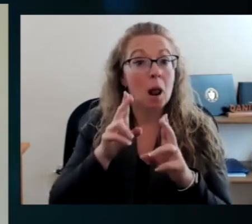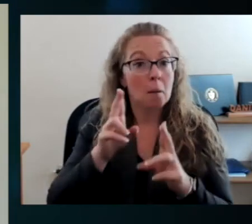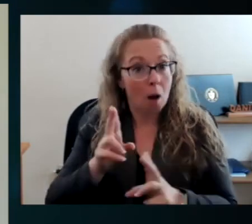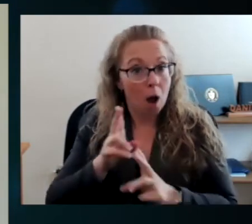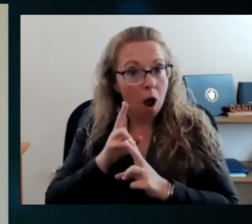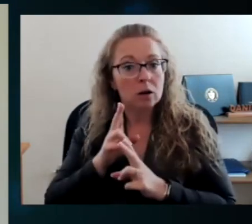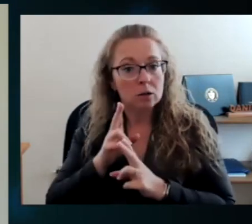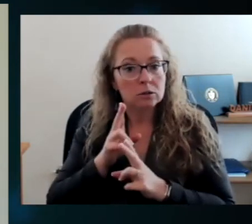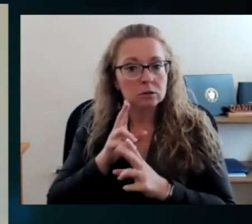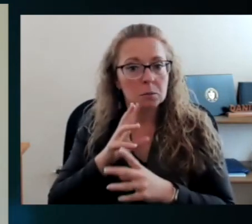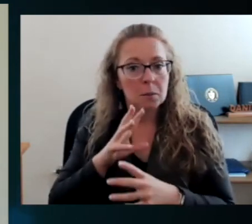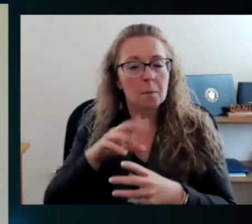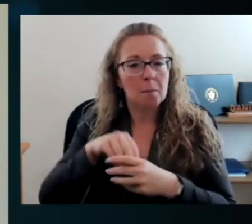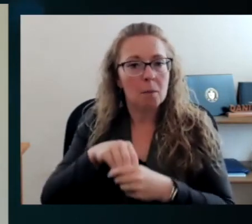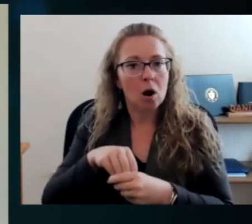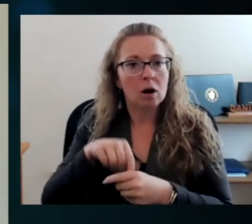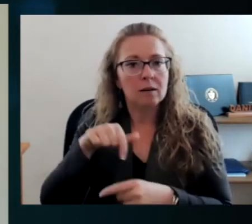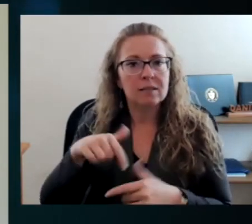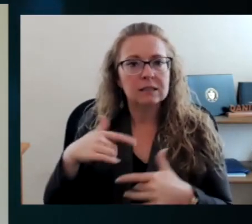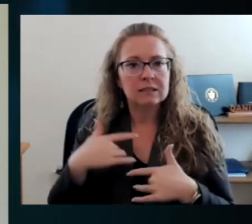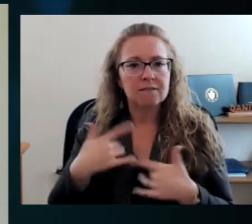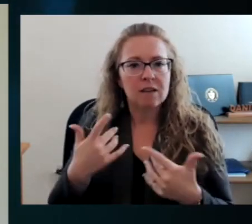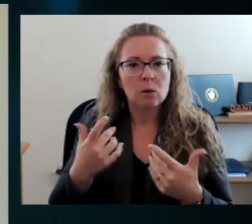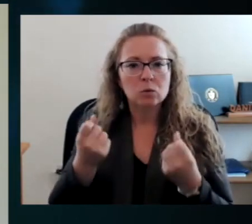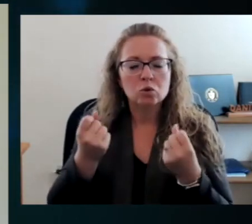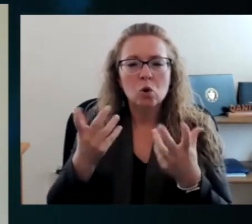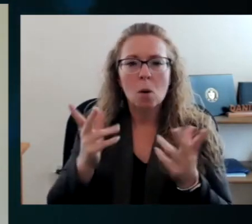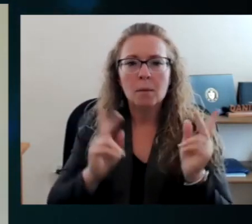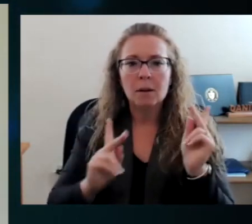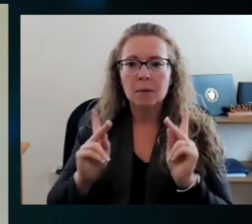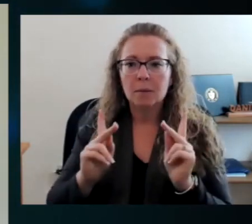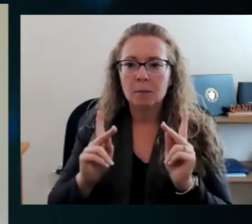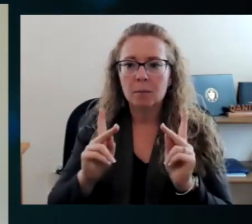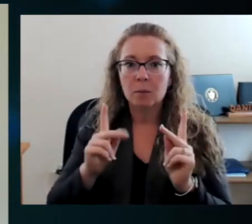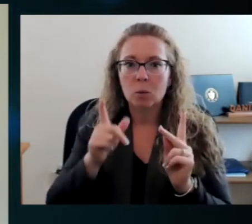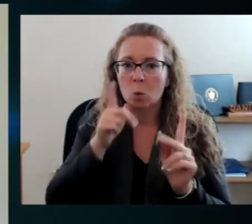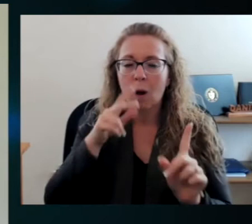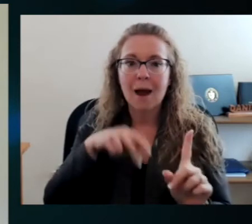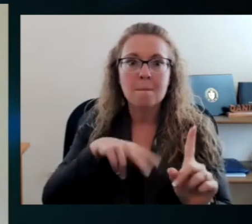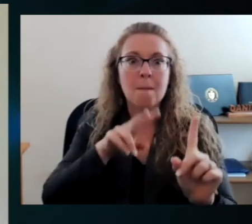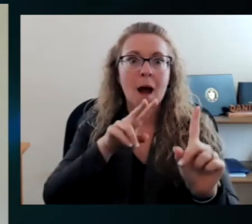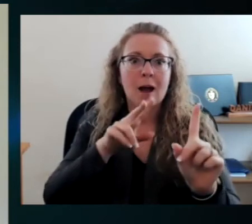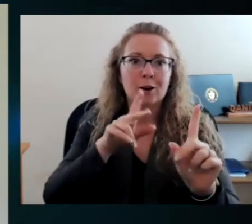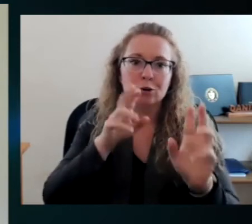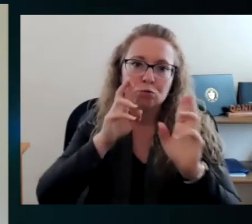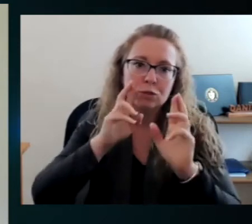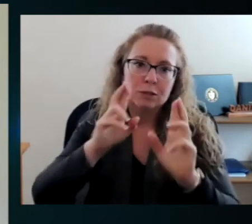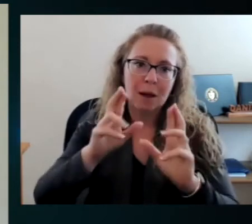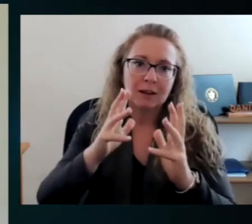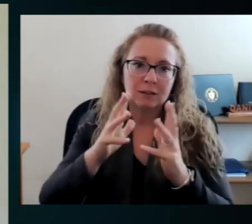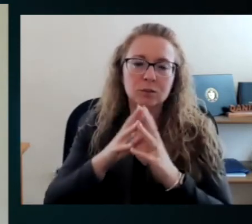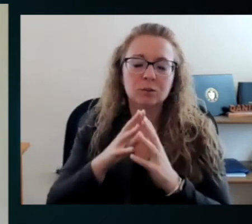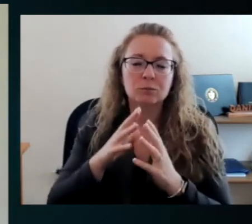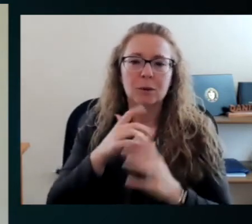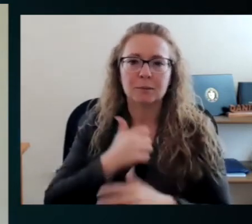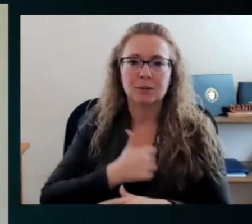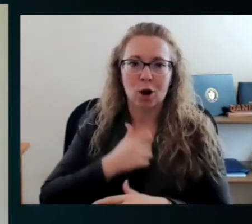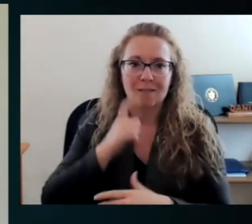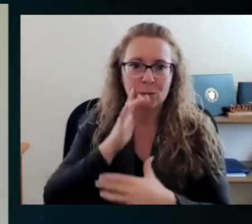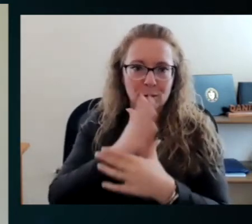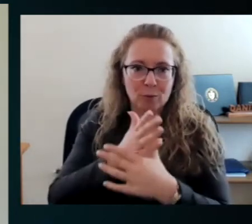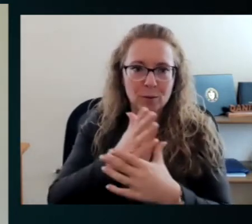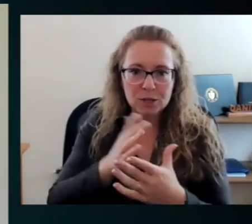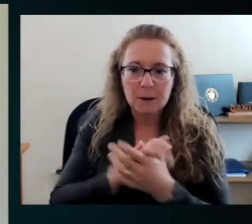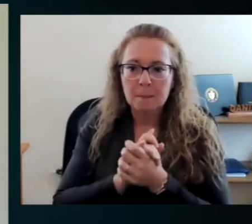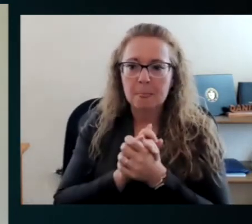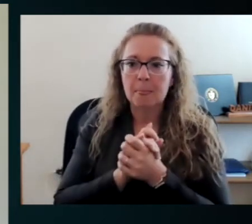of this event with so many people that I admire and respect so much. So I'm really sorry for this. I